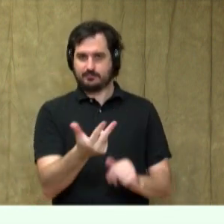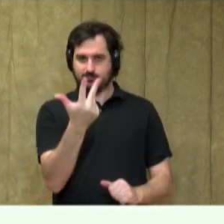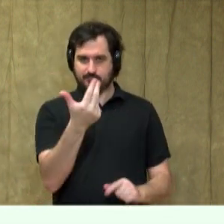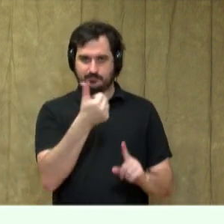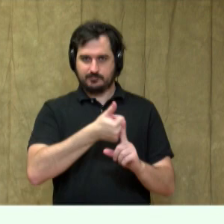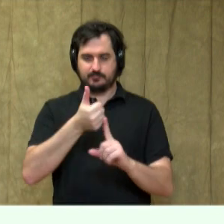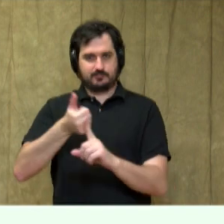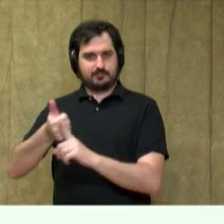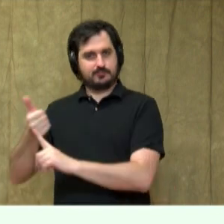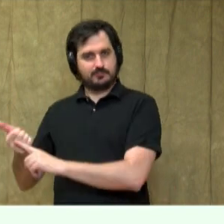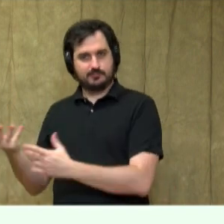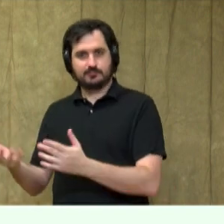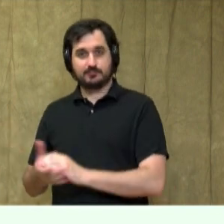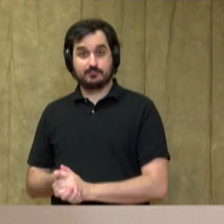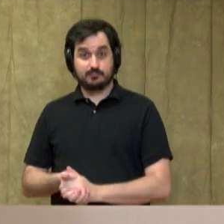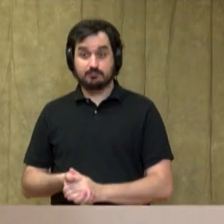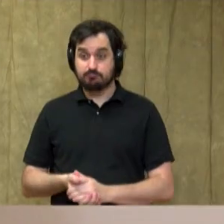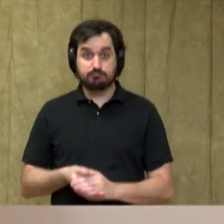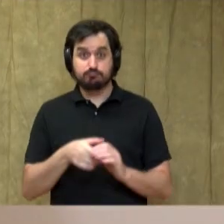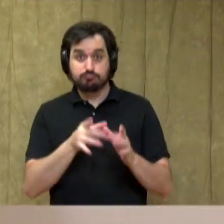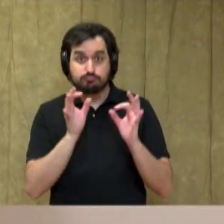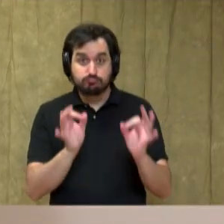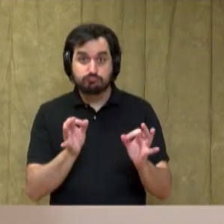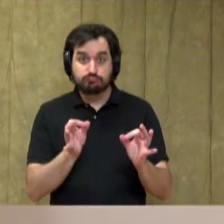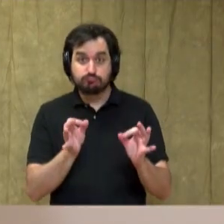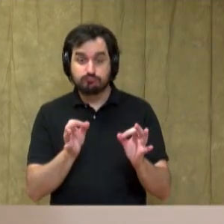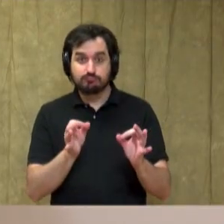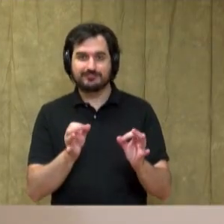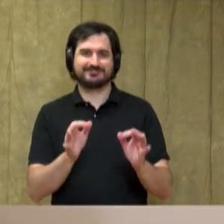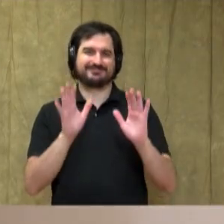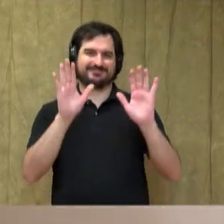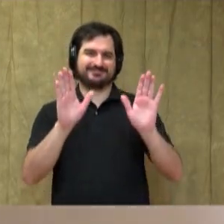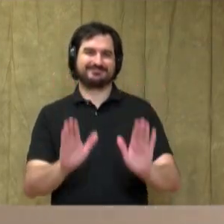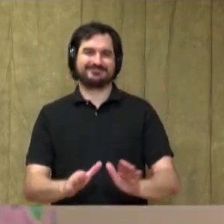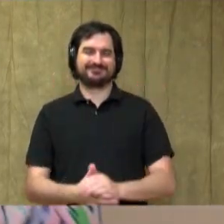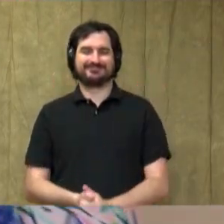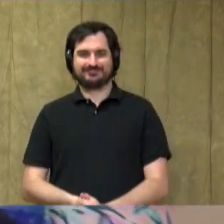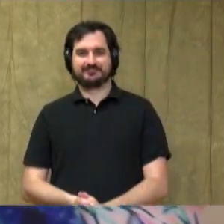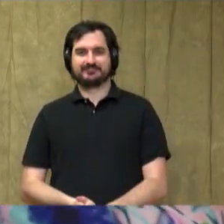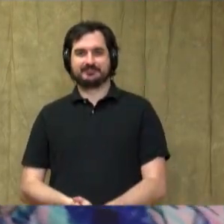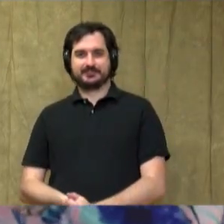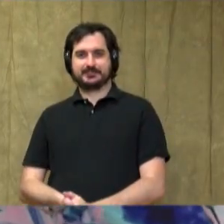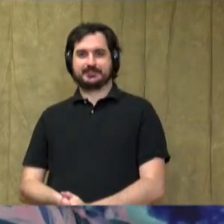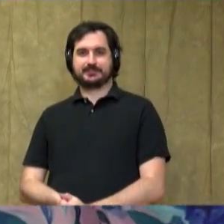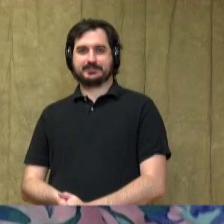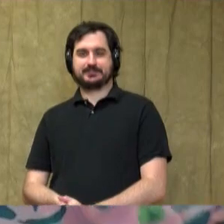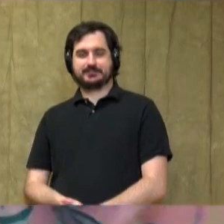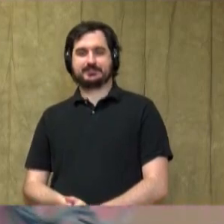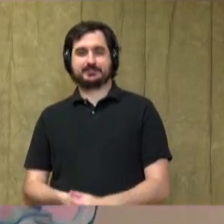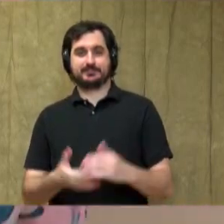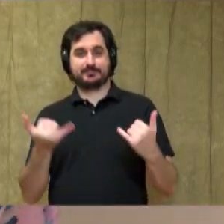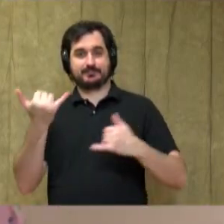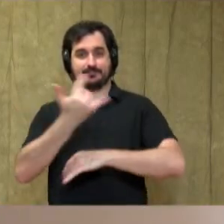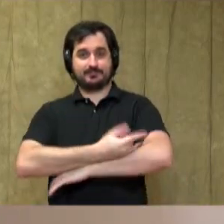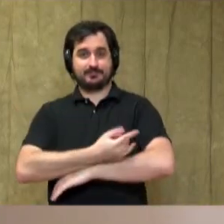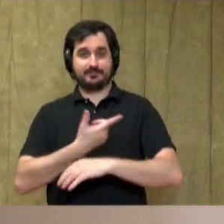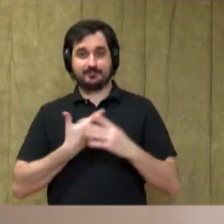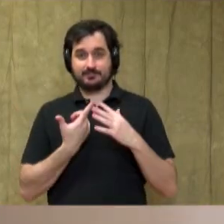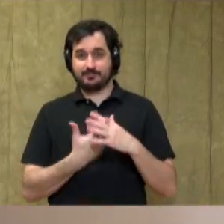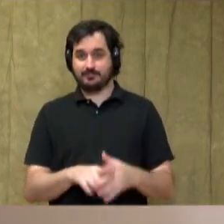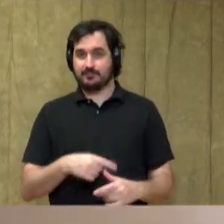3. How'd you do? Do pretty good? Good. Well, today we're going to start with our brain